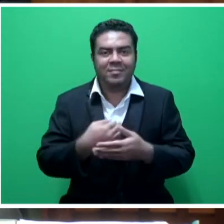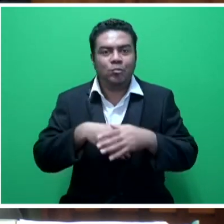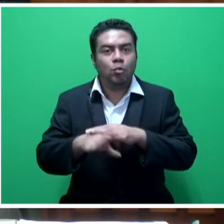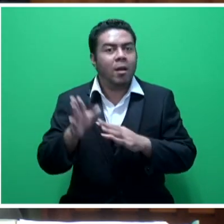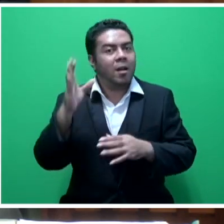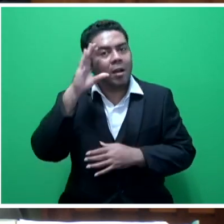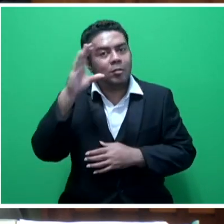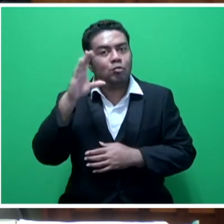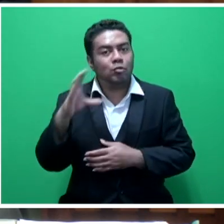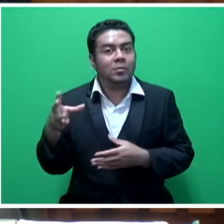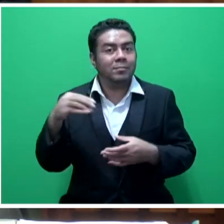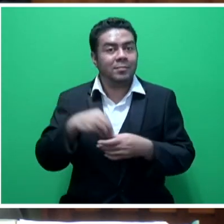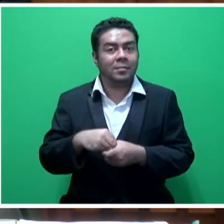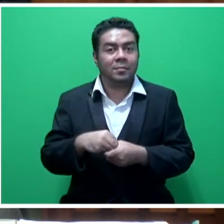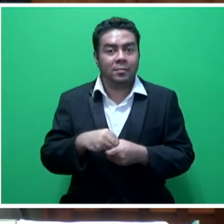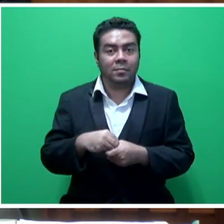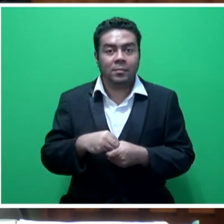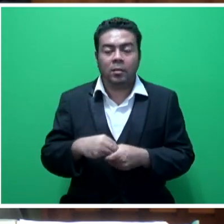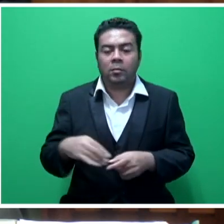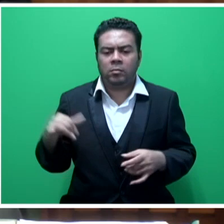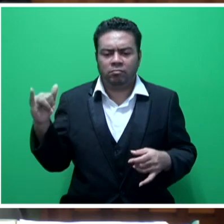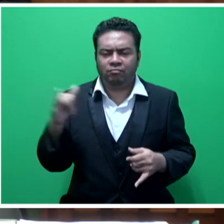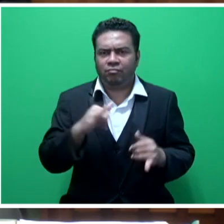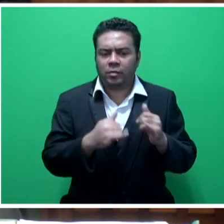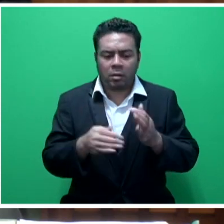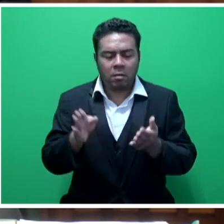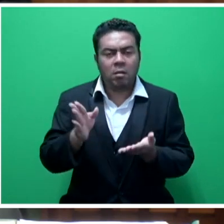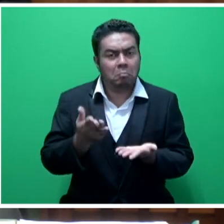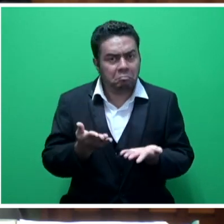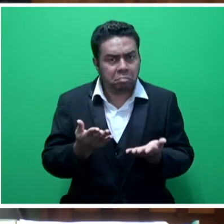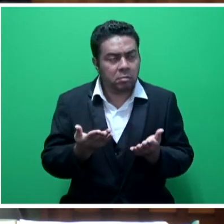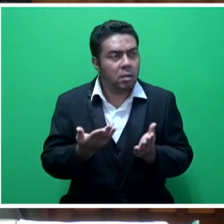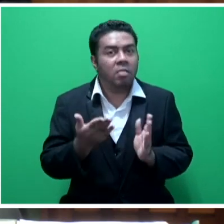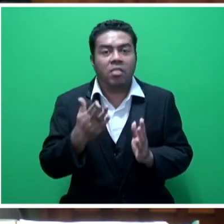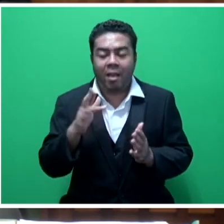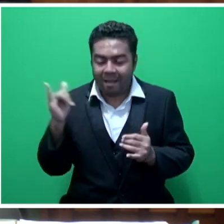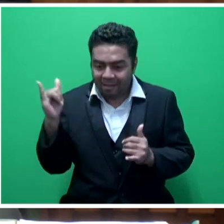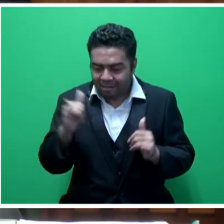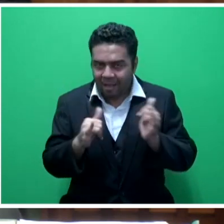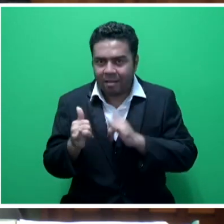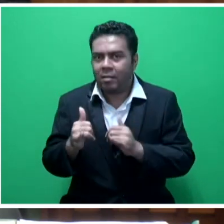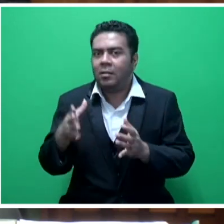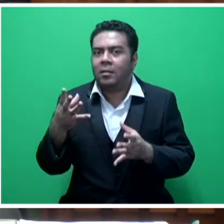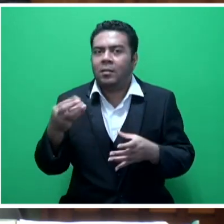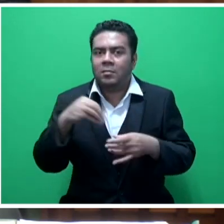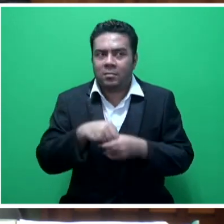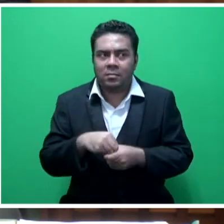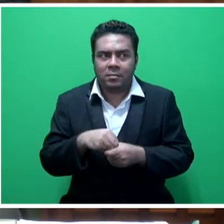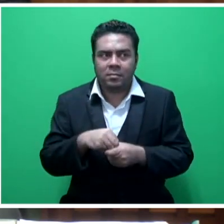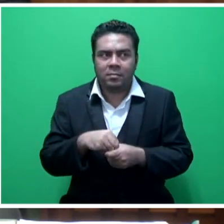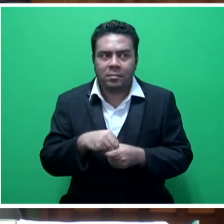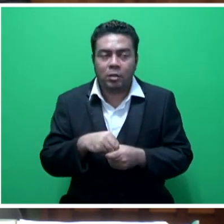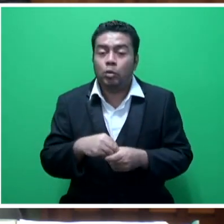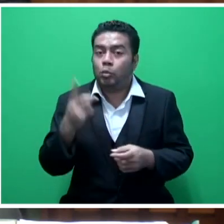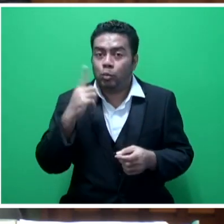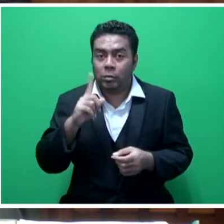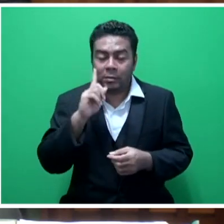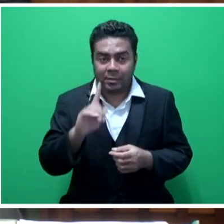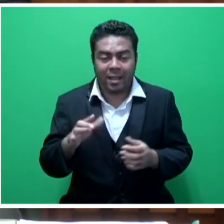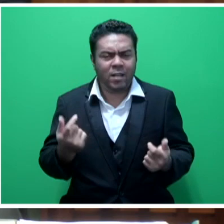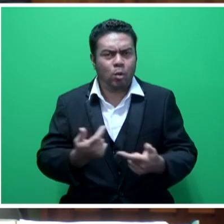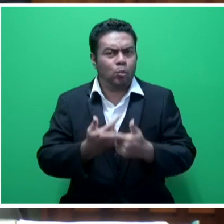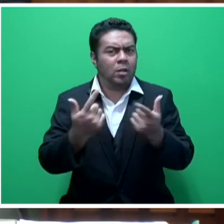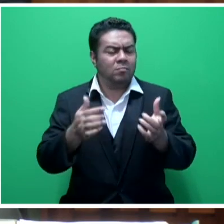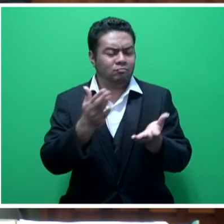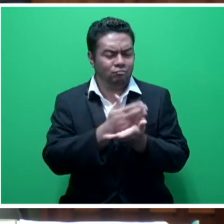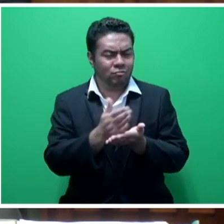truth is, due to competition from Qantas on its bread and butter routes, the airline intended to invest in its competitiveness to seize a greater share of